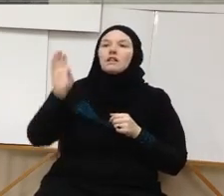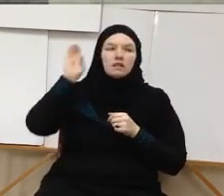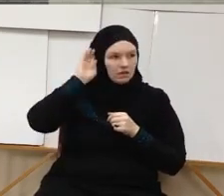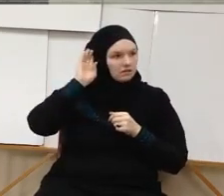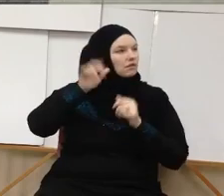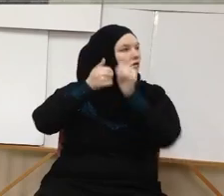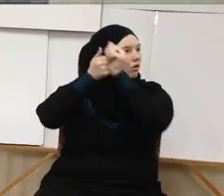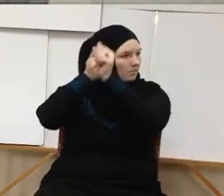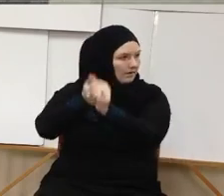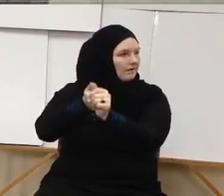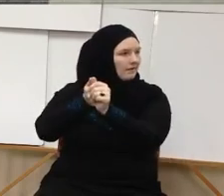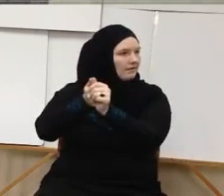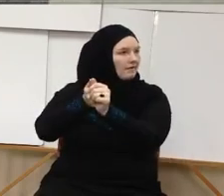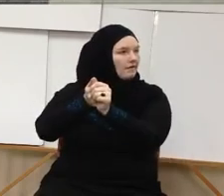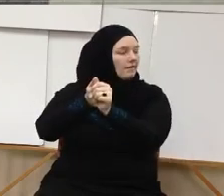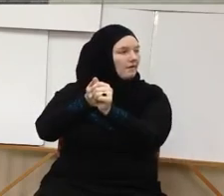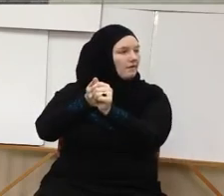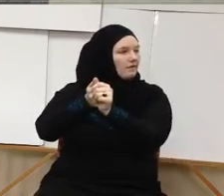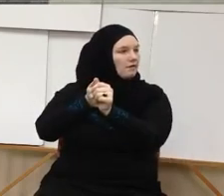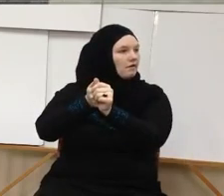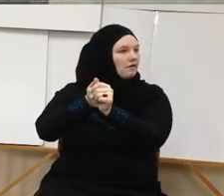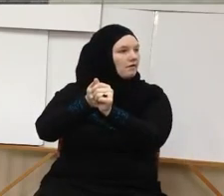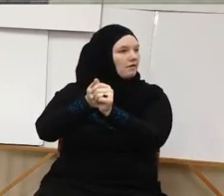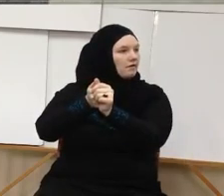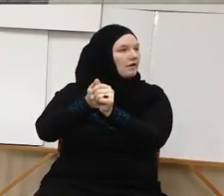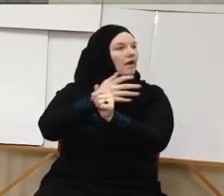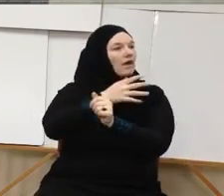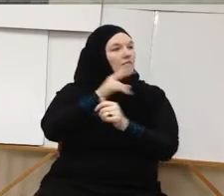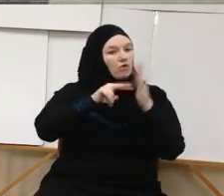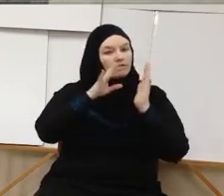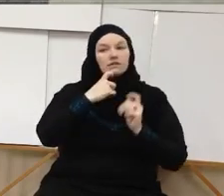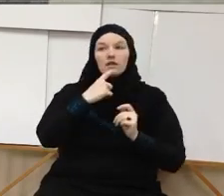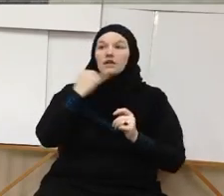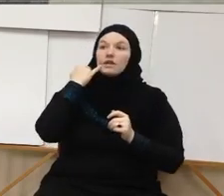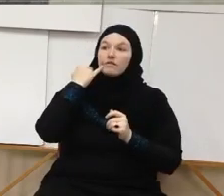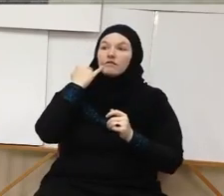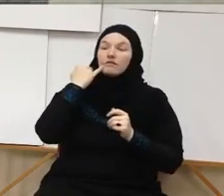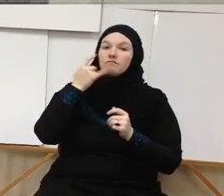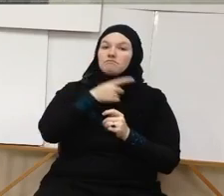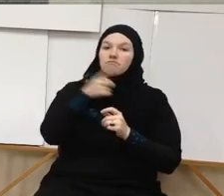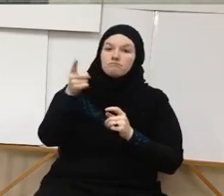obey so long as I obey Allah and His Messenger.